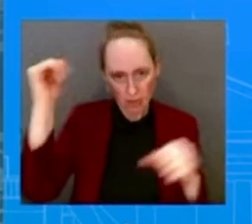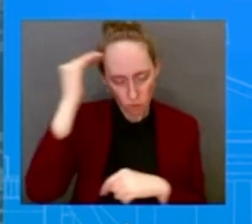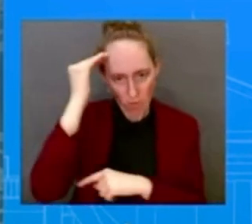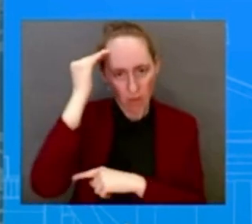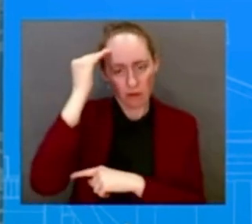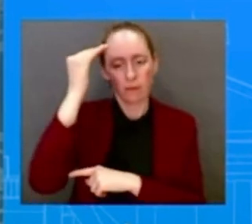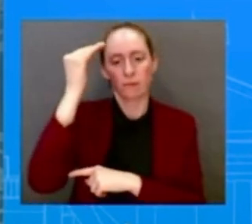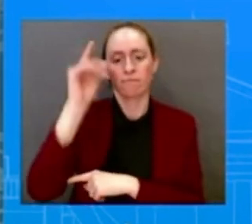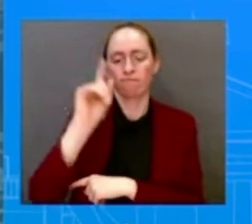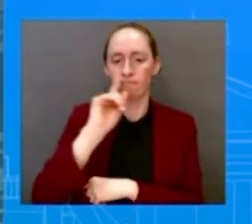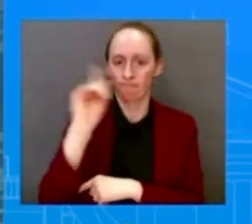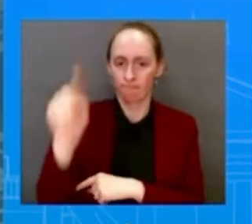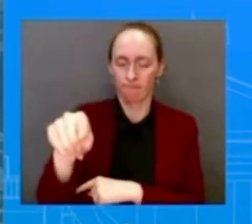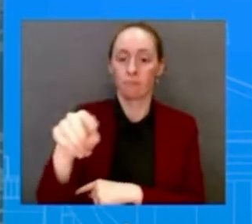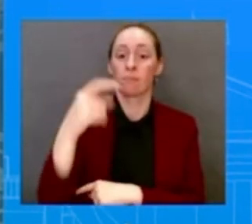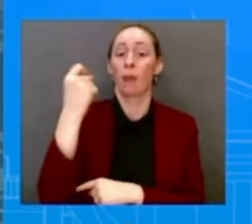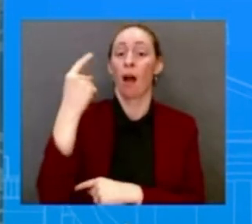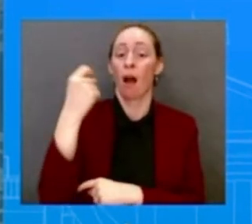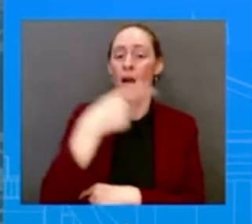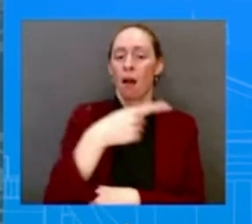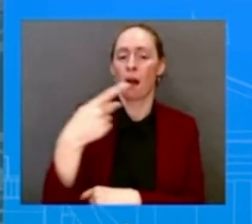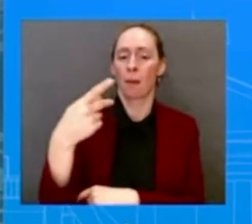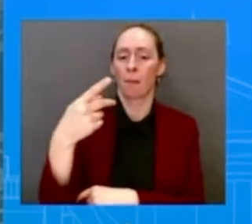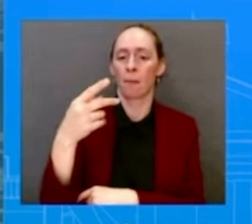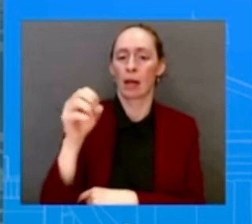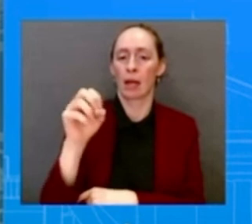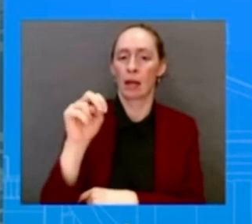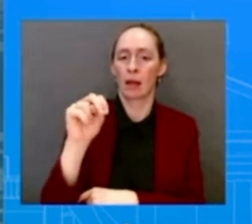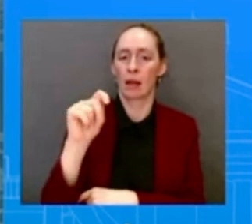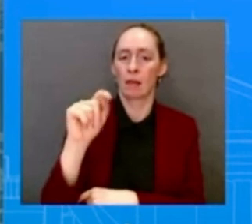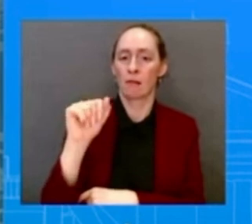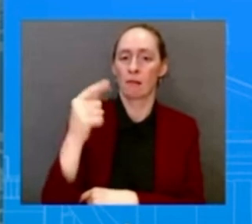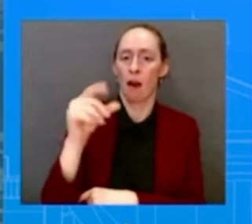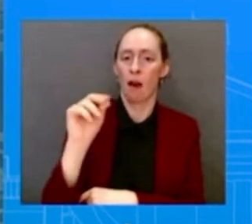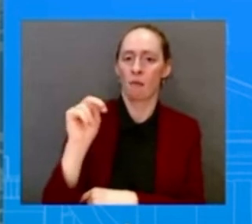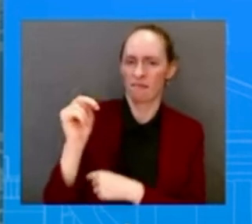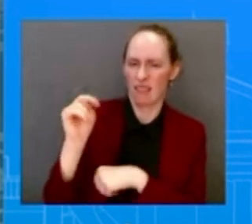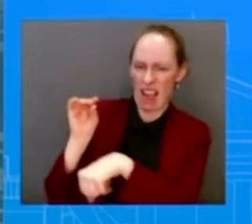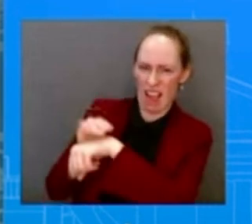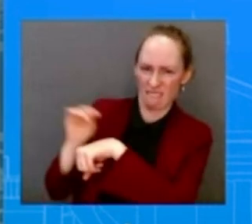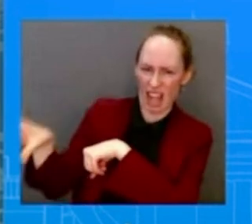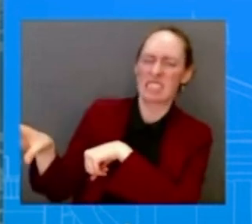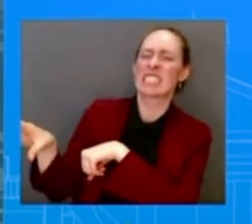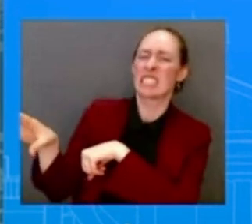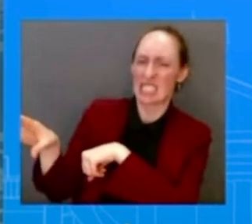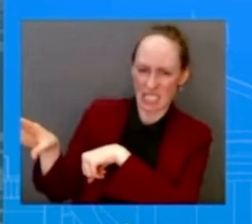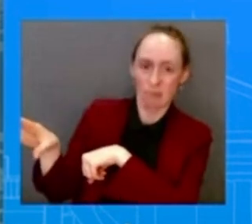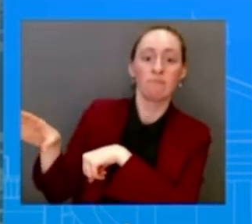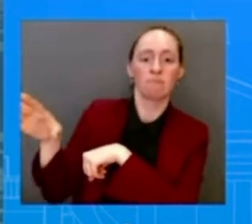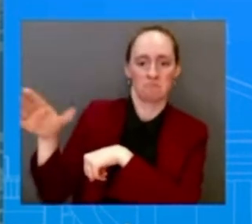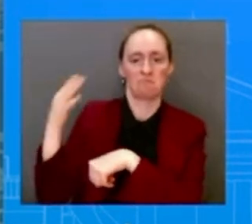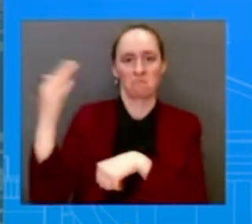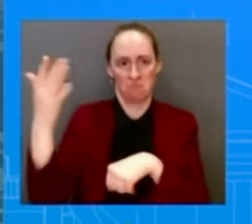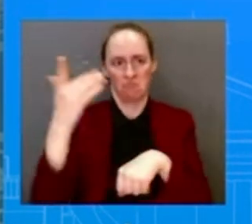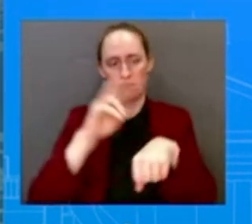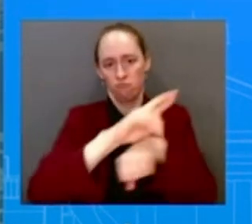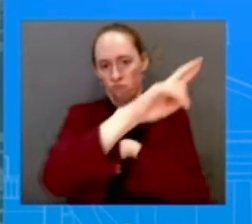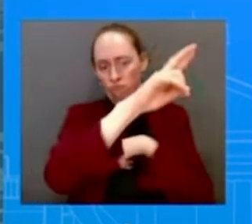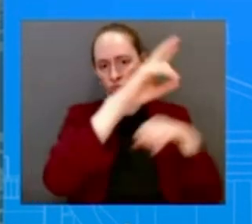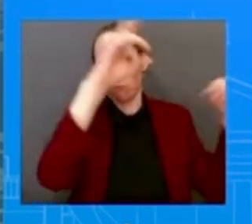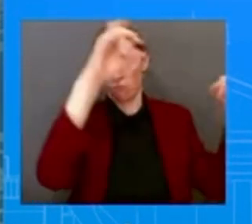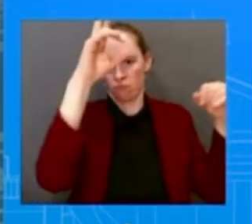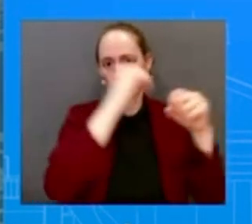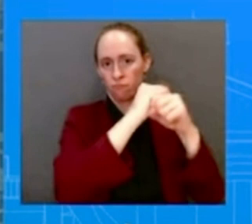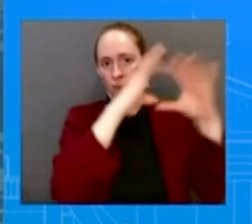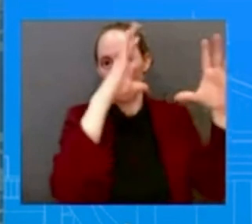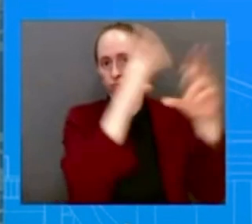He wanted it taken down, and they did that. They did it using fighter aircraft assigned to U.S. Northern Command. The Pentagon will have more to say about the